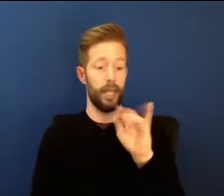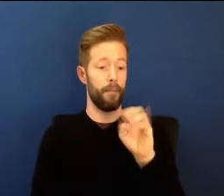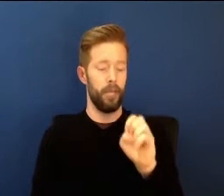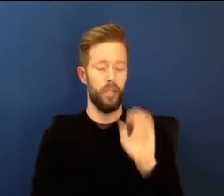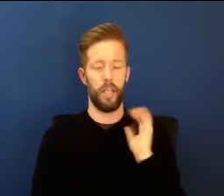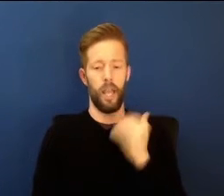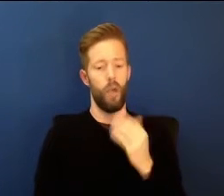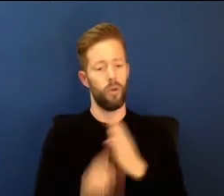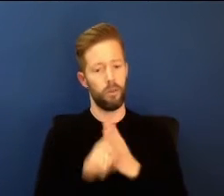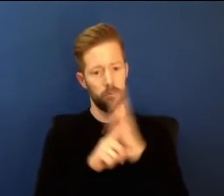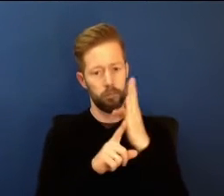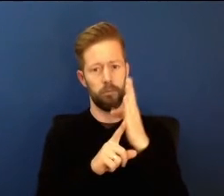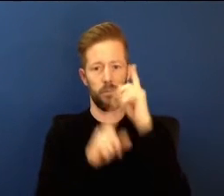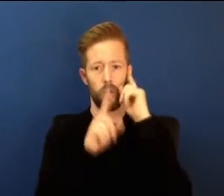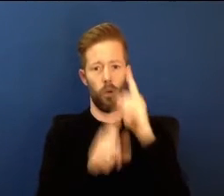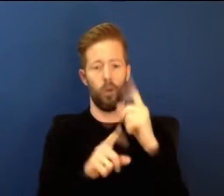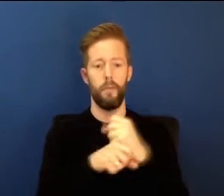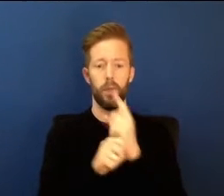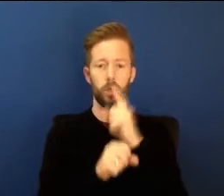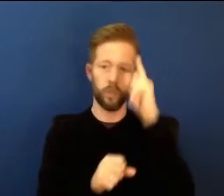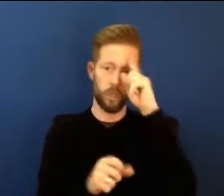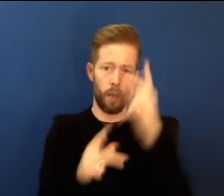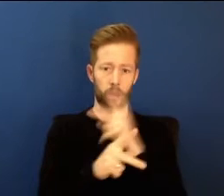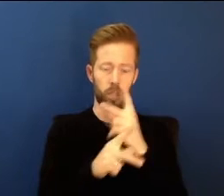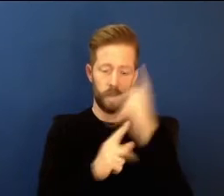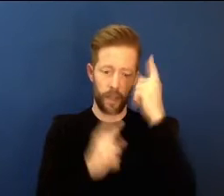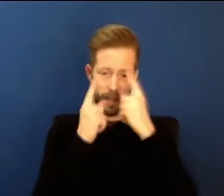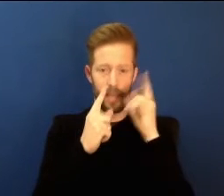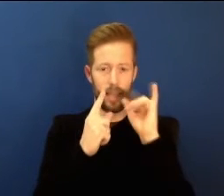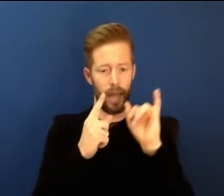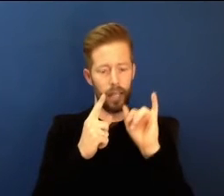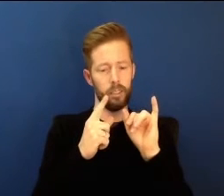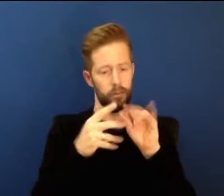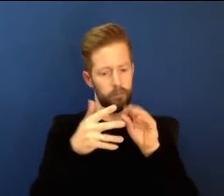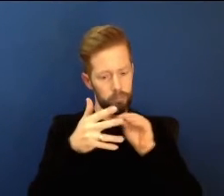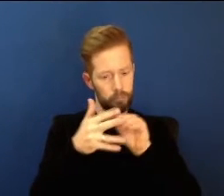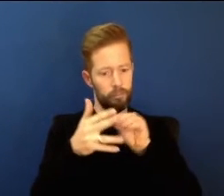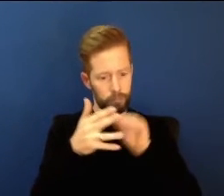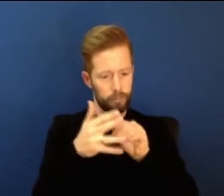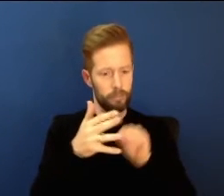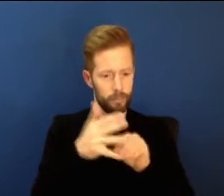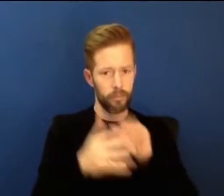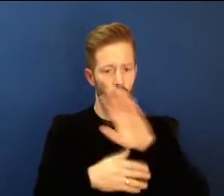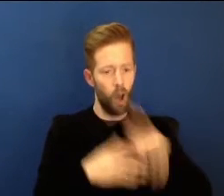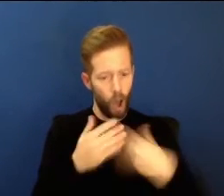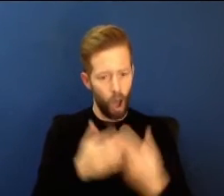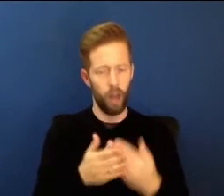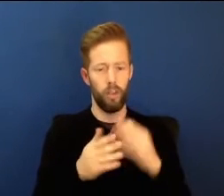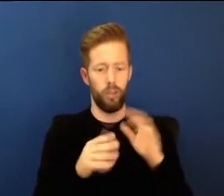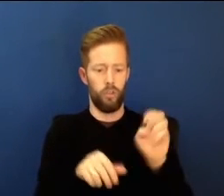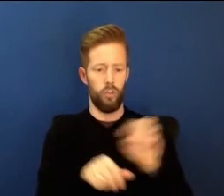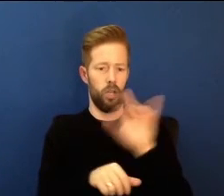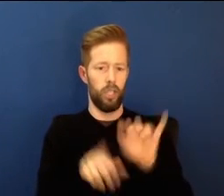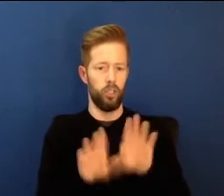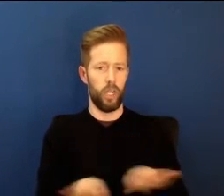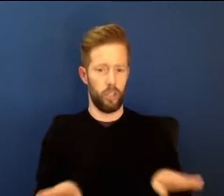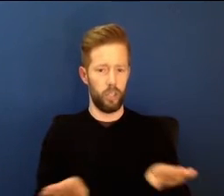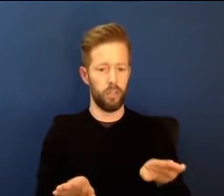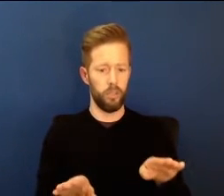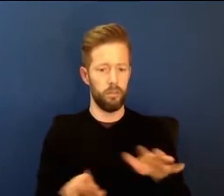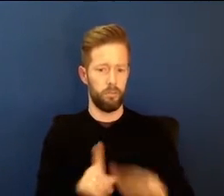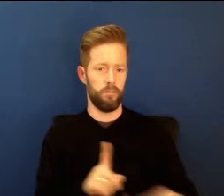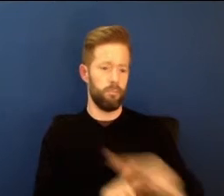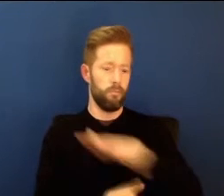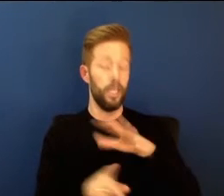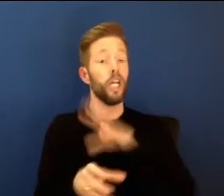that is our main goal, is to make sure that computational thinking is embedded in all early childhood settings, including